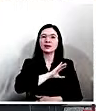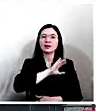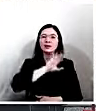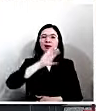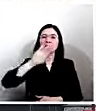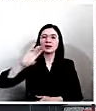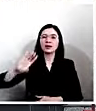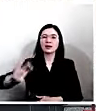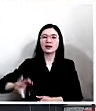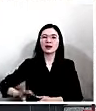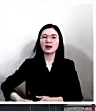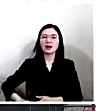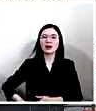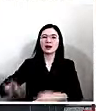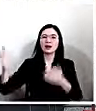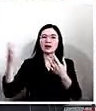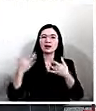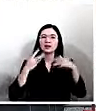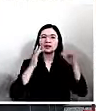mercy.